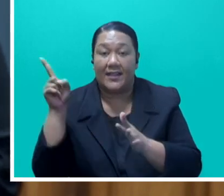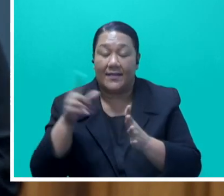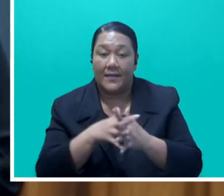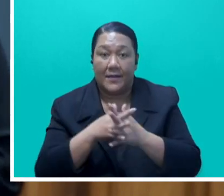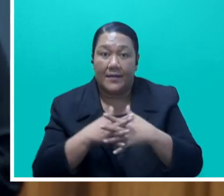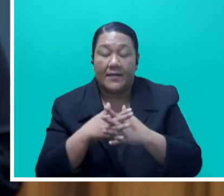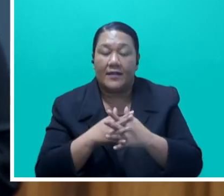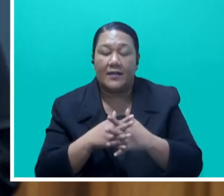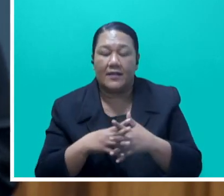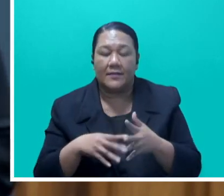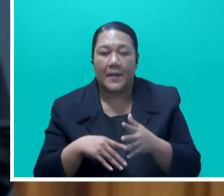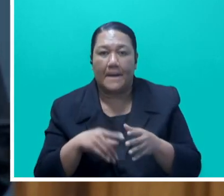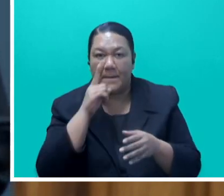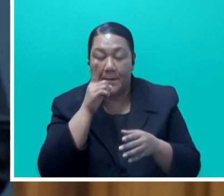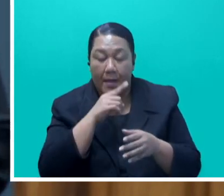Party, USA.